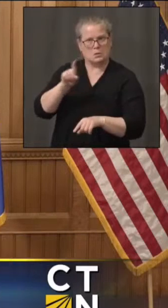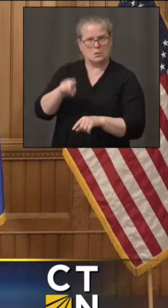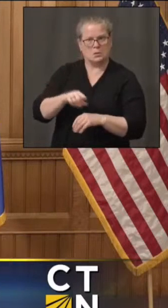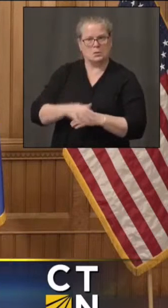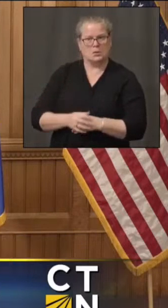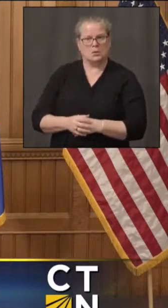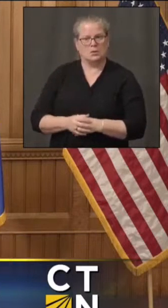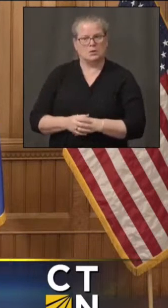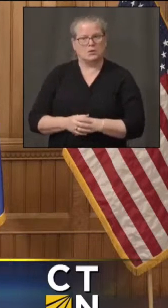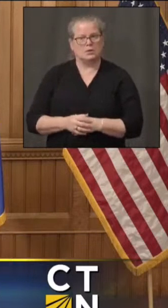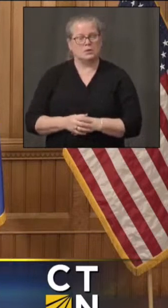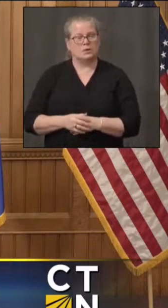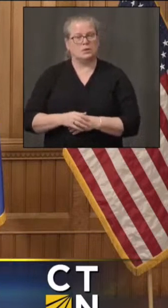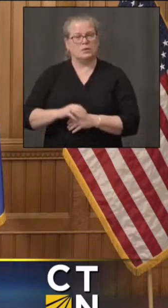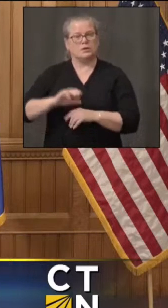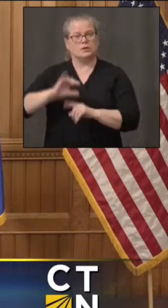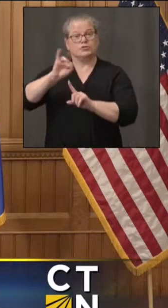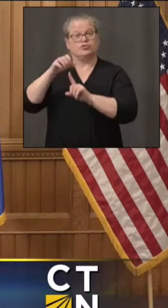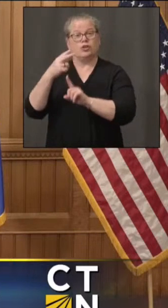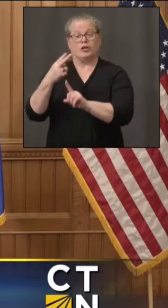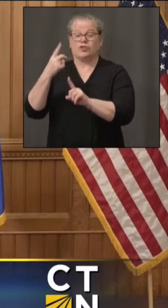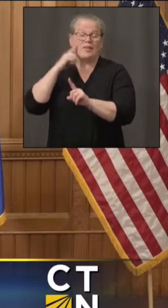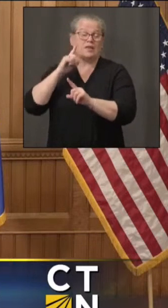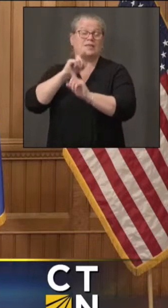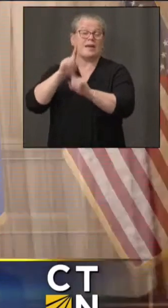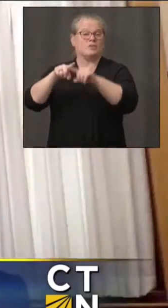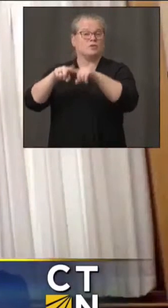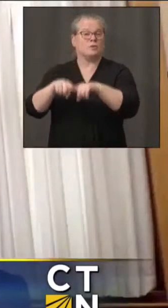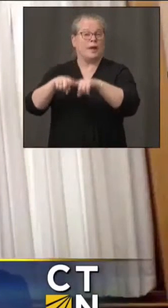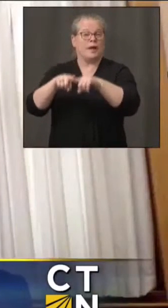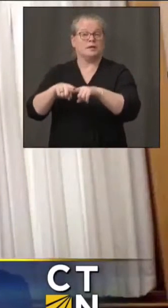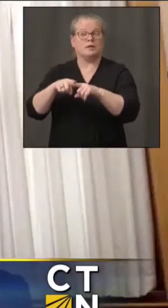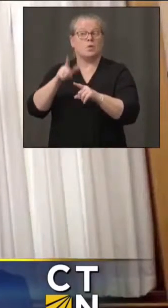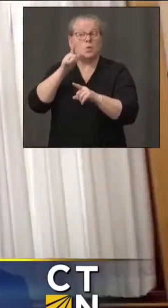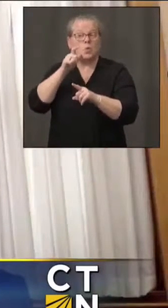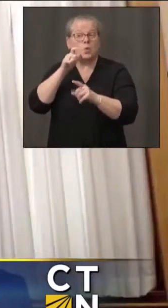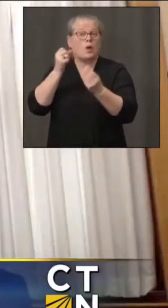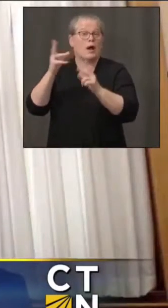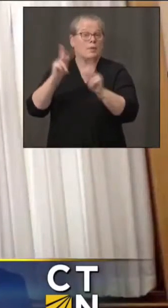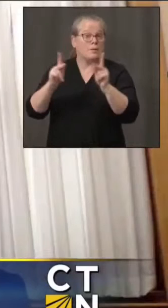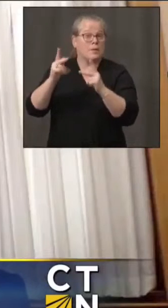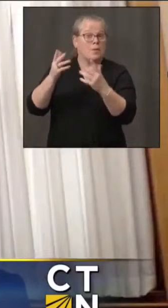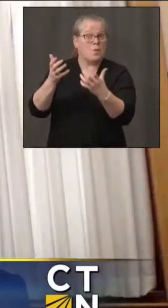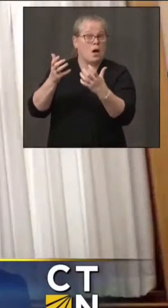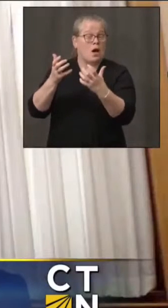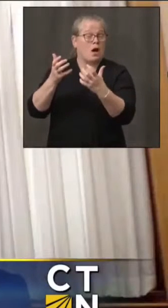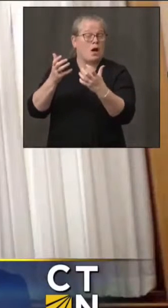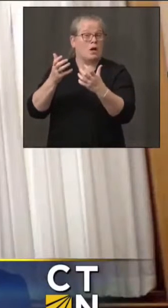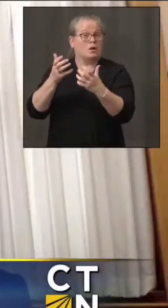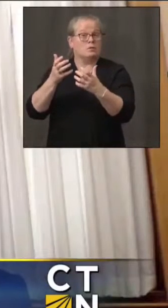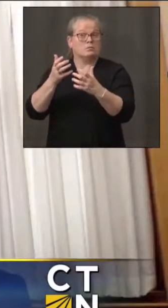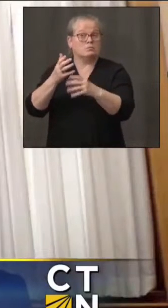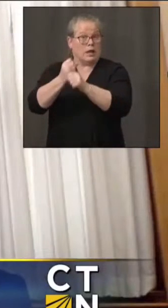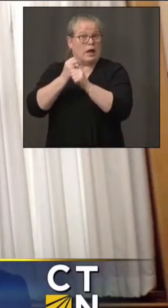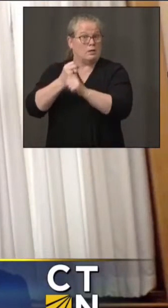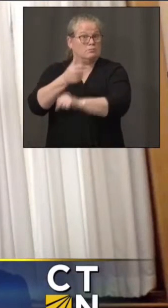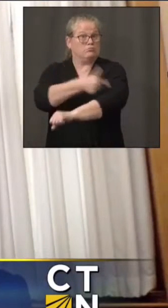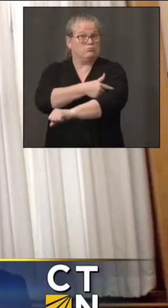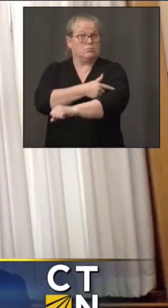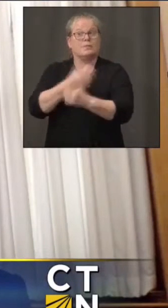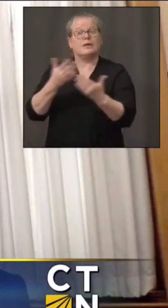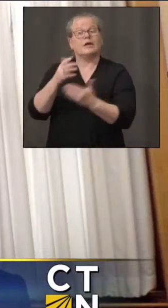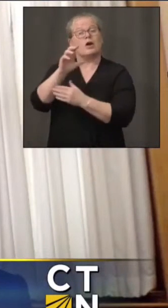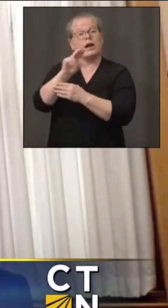Well, I think the answer will depend on how many people sign up and take it. We know that we in Connecticut have a